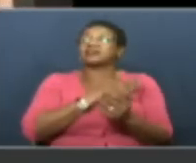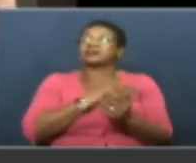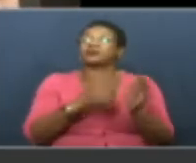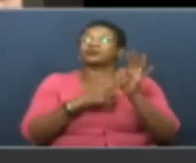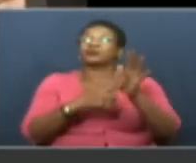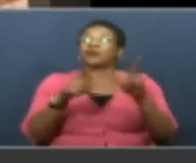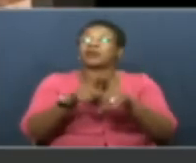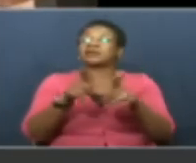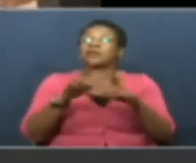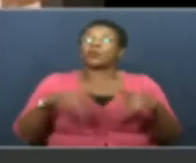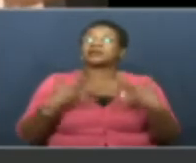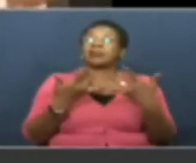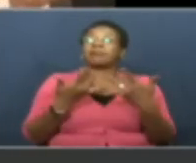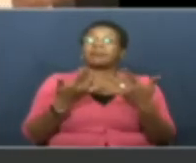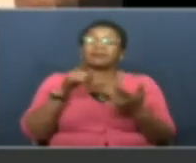WhatsApp. That's where